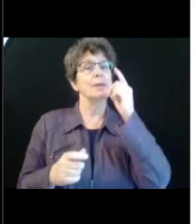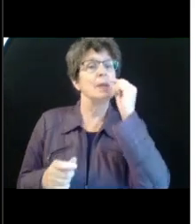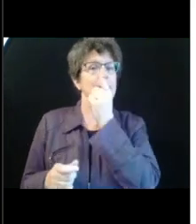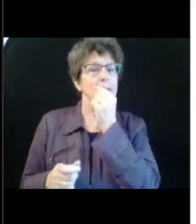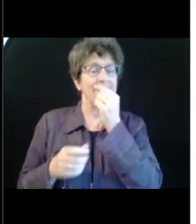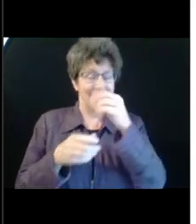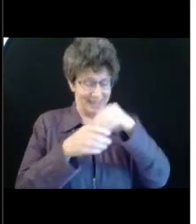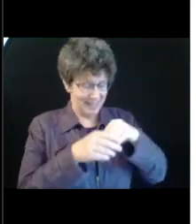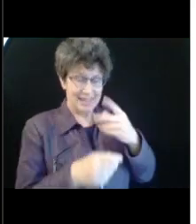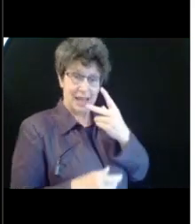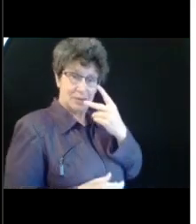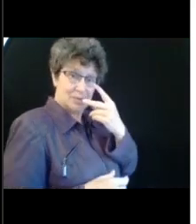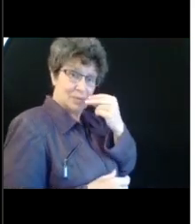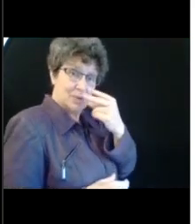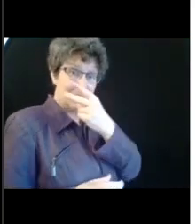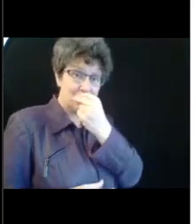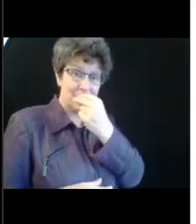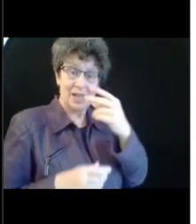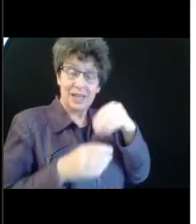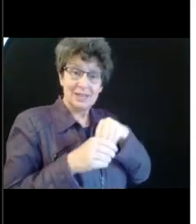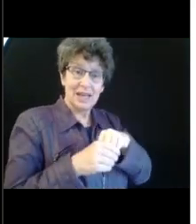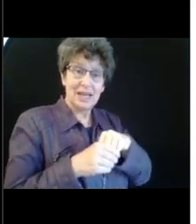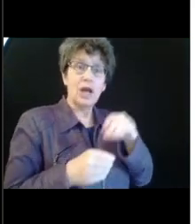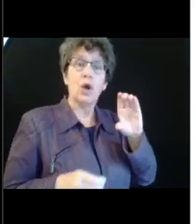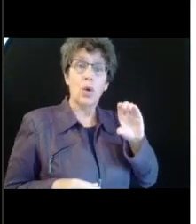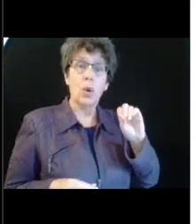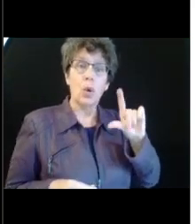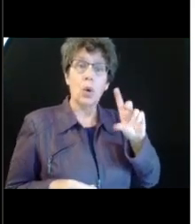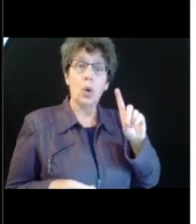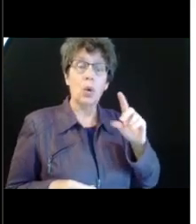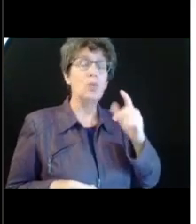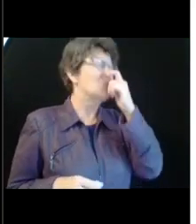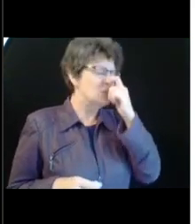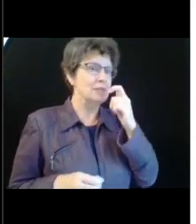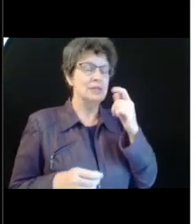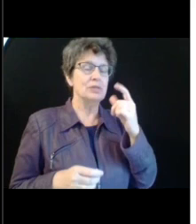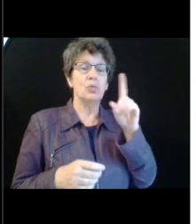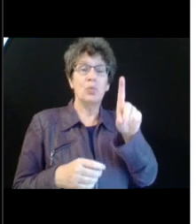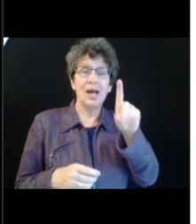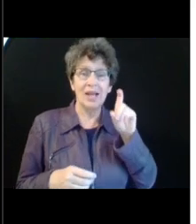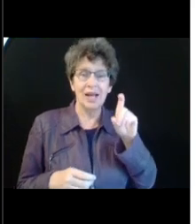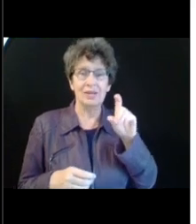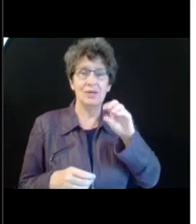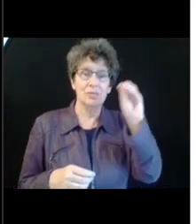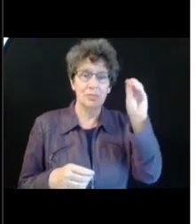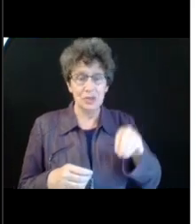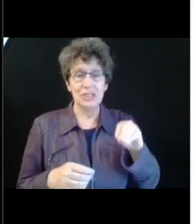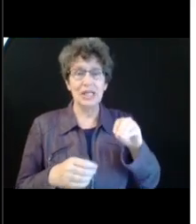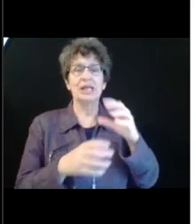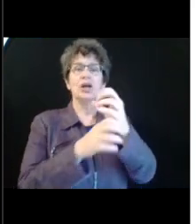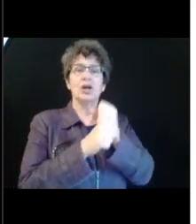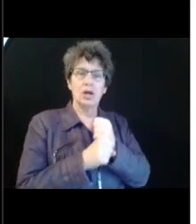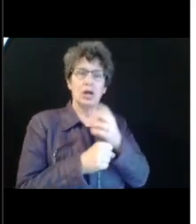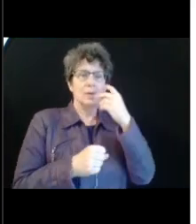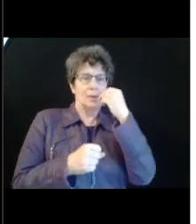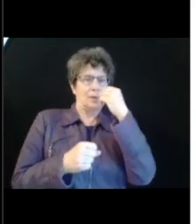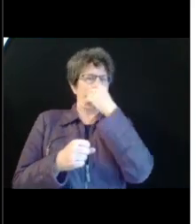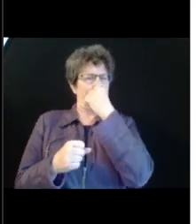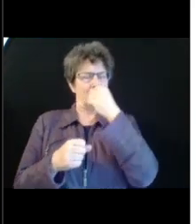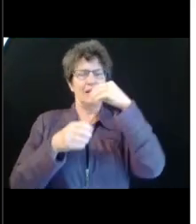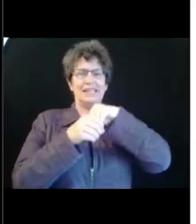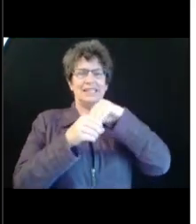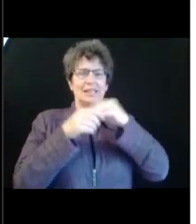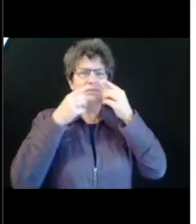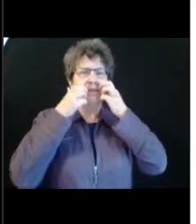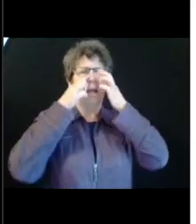that resulted in them actually being 100% exposed to the common cold. This is called the rhinovirus, different